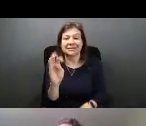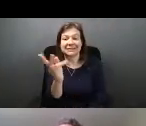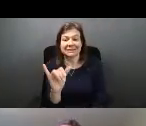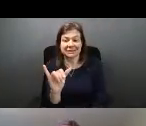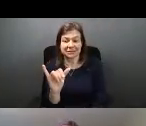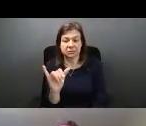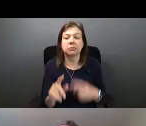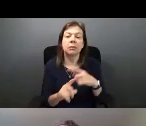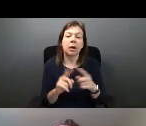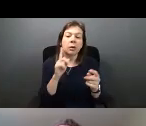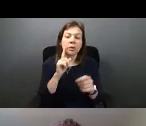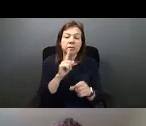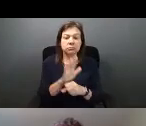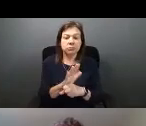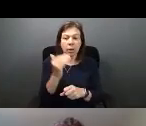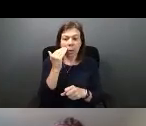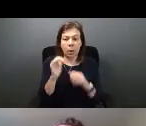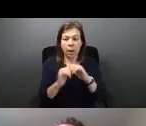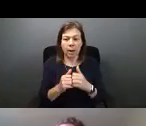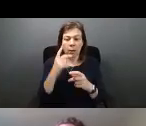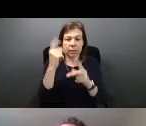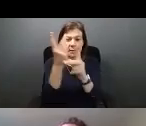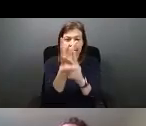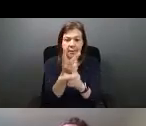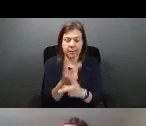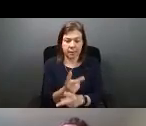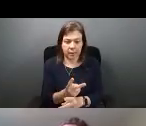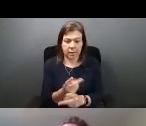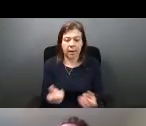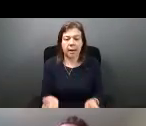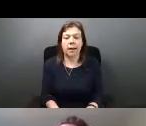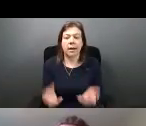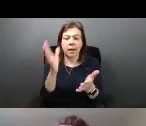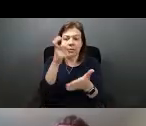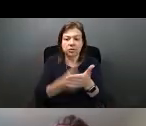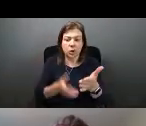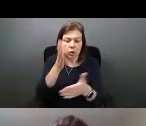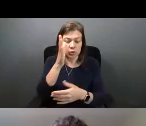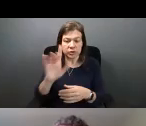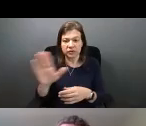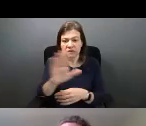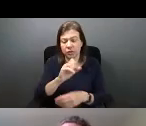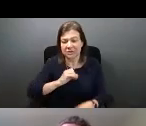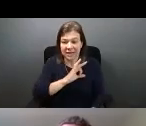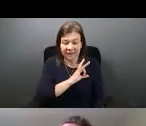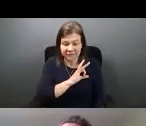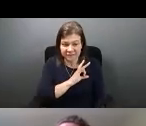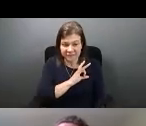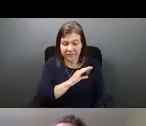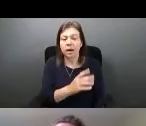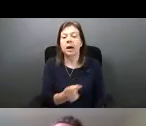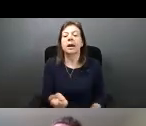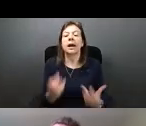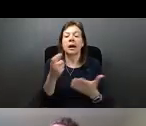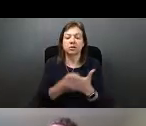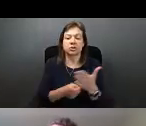want to know how you calculated how much it's going to cost for your staff and how much it's going to